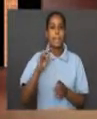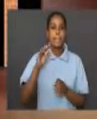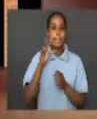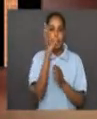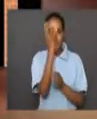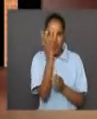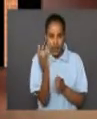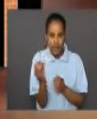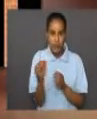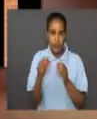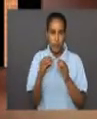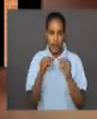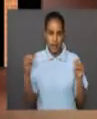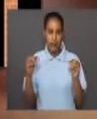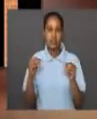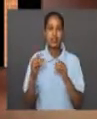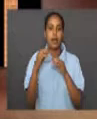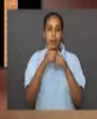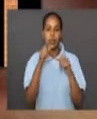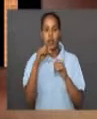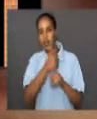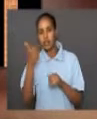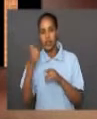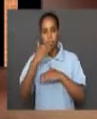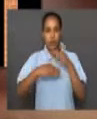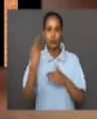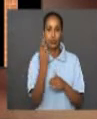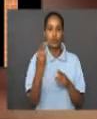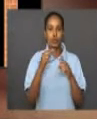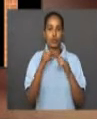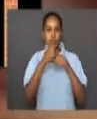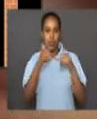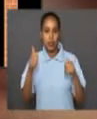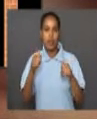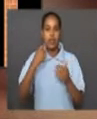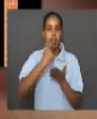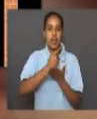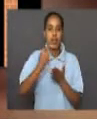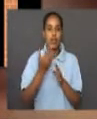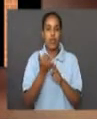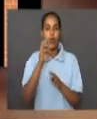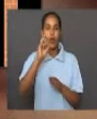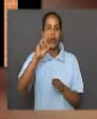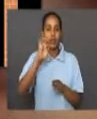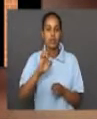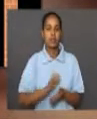Magnetic separation is another process used to separate gann from